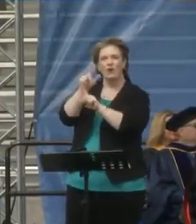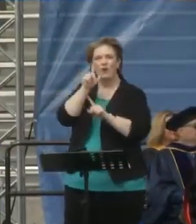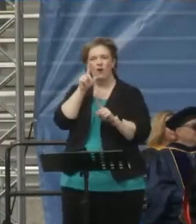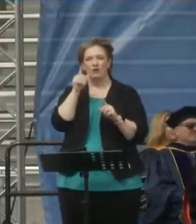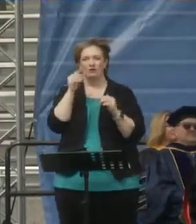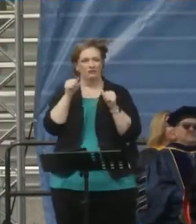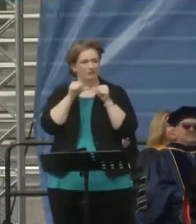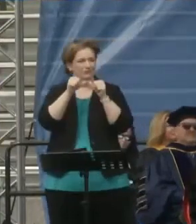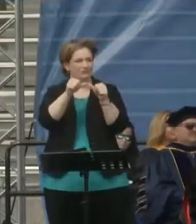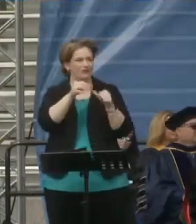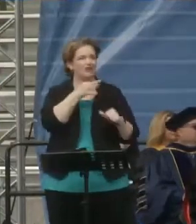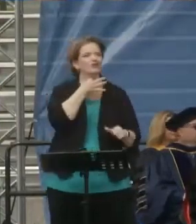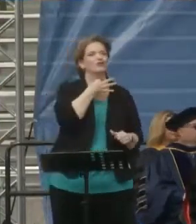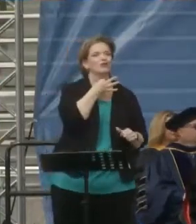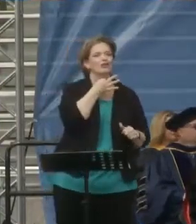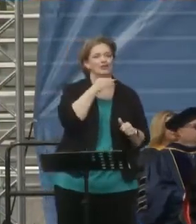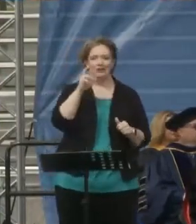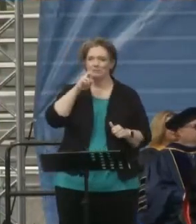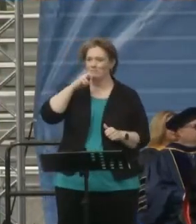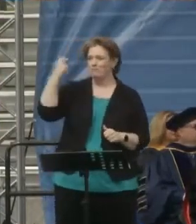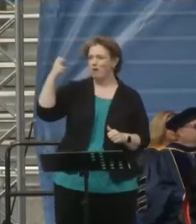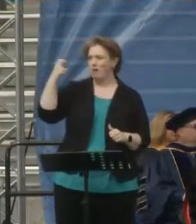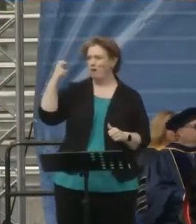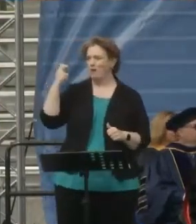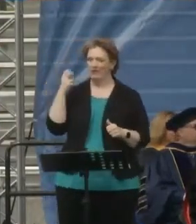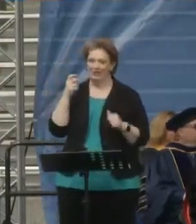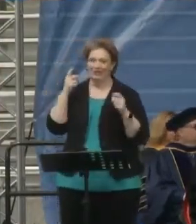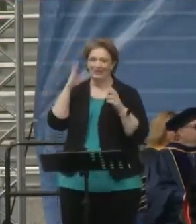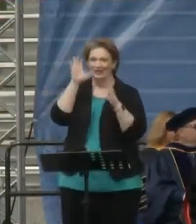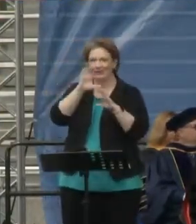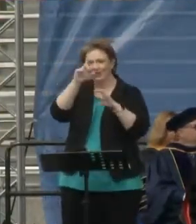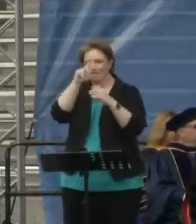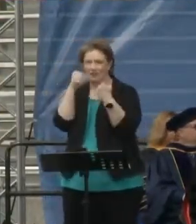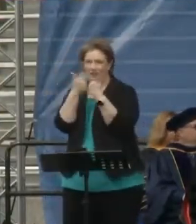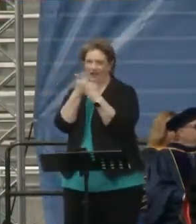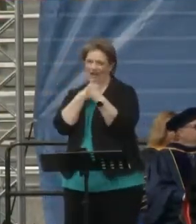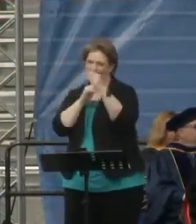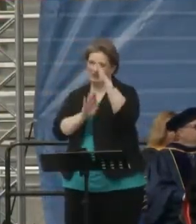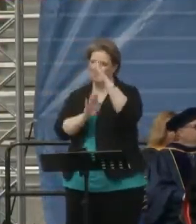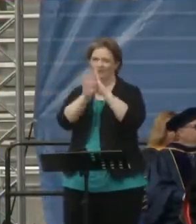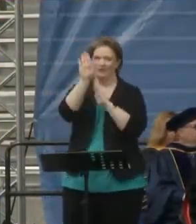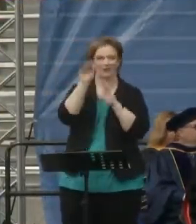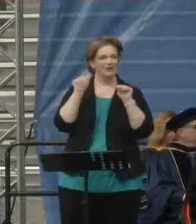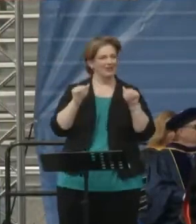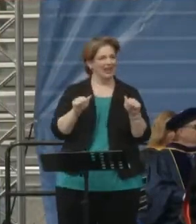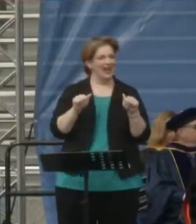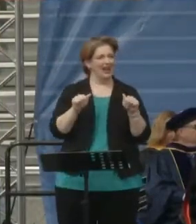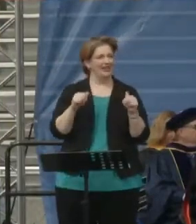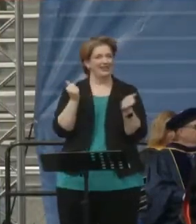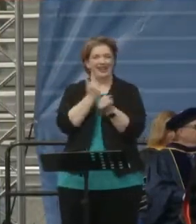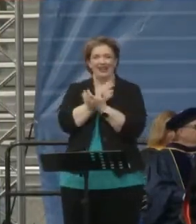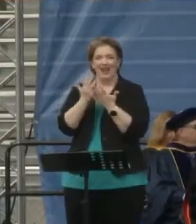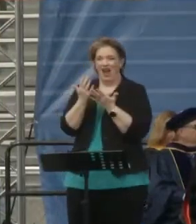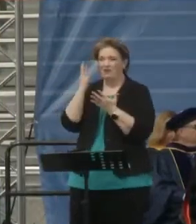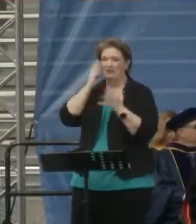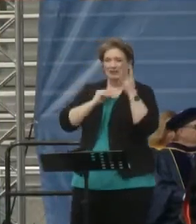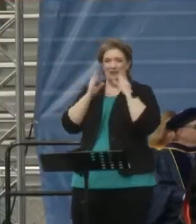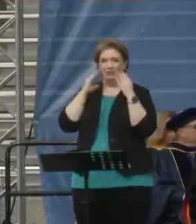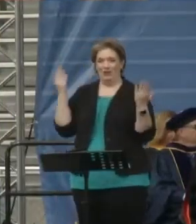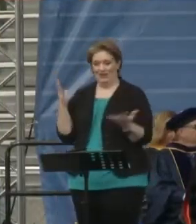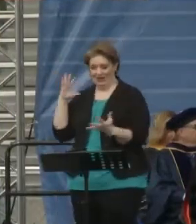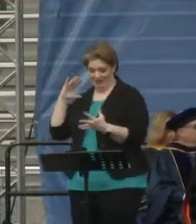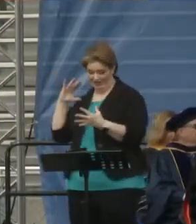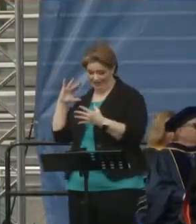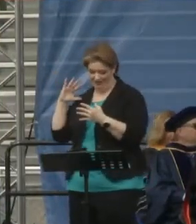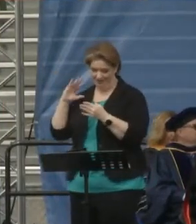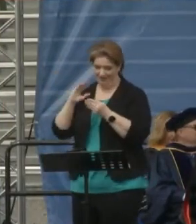be bold, seek out challenges that will stretch you. Use all that this great university has provided you to go out